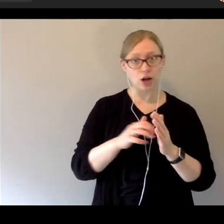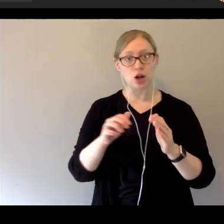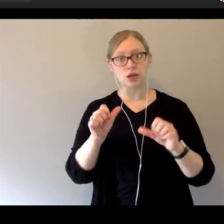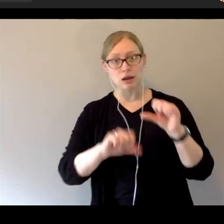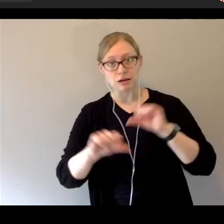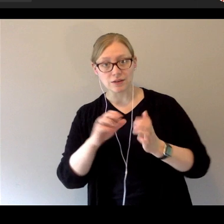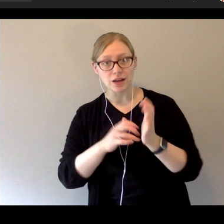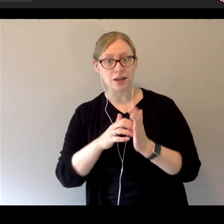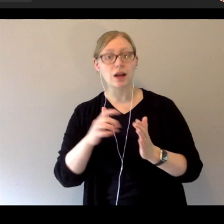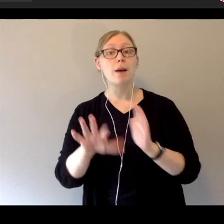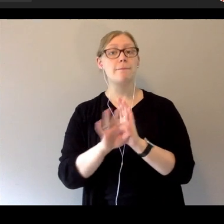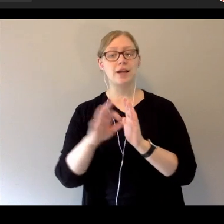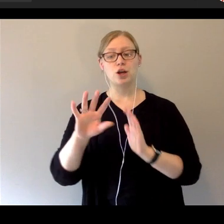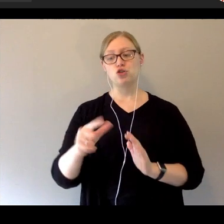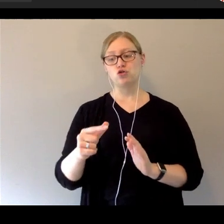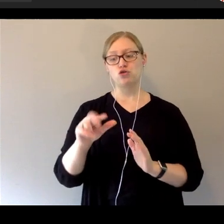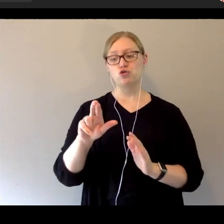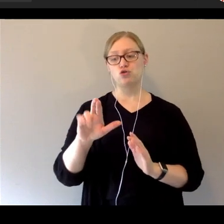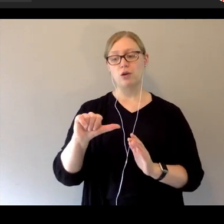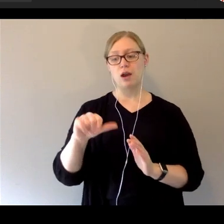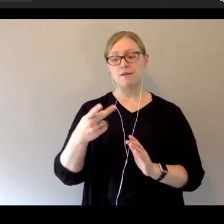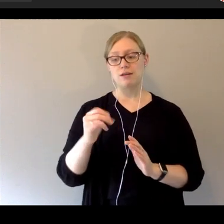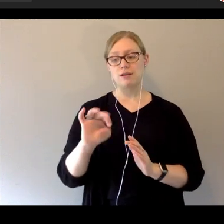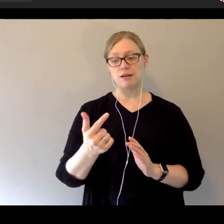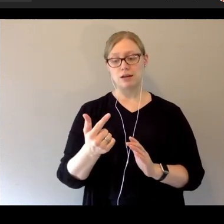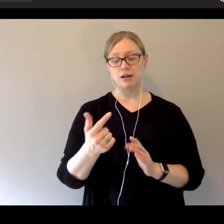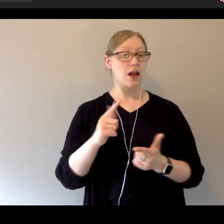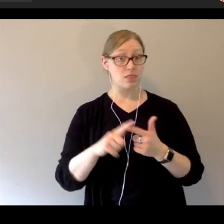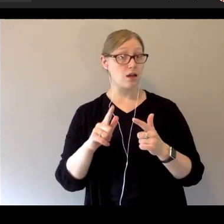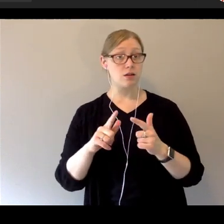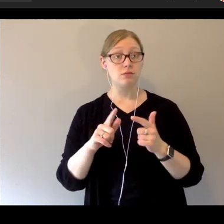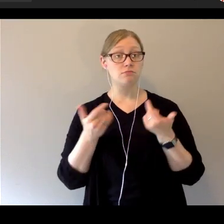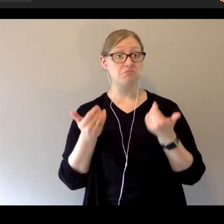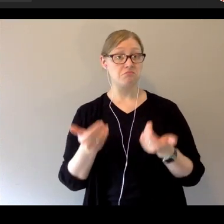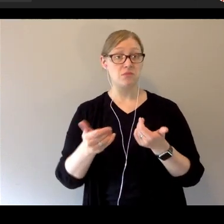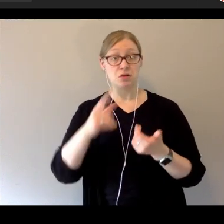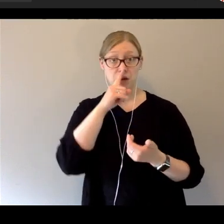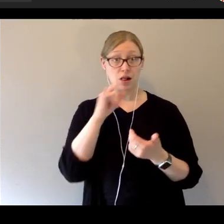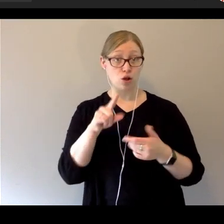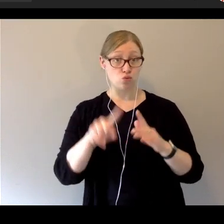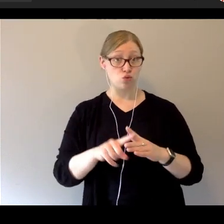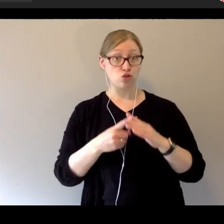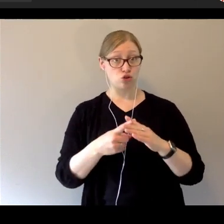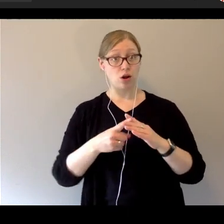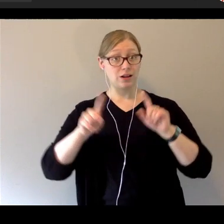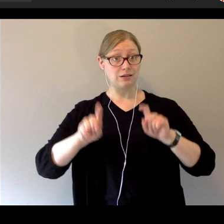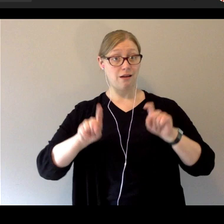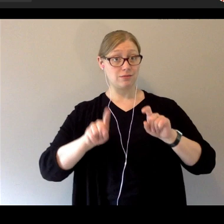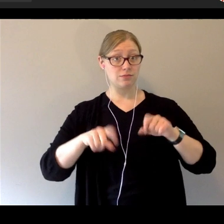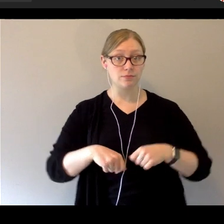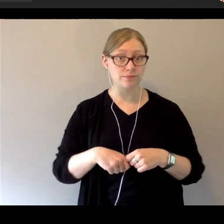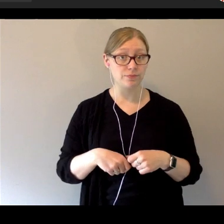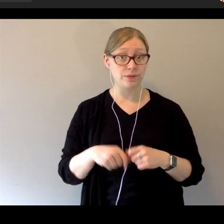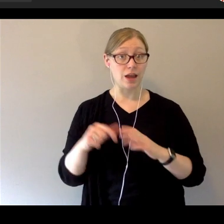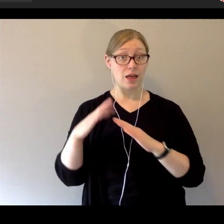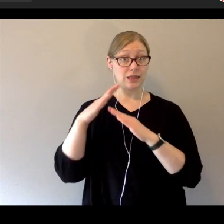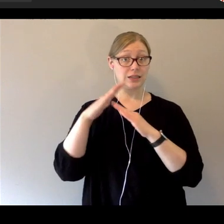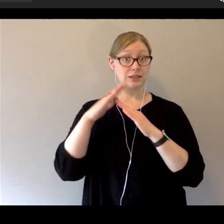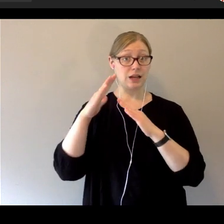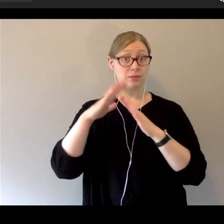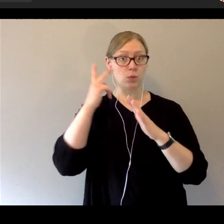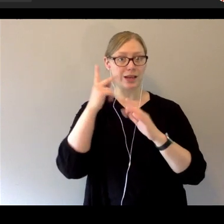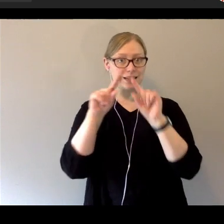calculator. And then you're going to pretend like you're starting a practice test. So we hit start. And then up at the top, there will be an icon for a calculator,